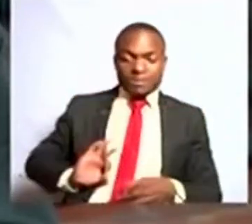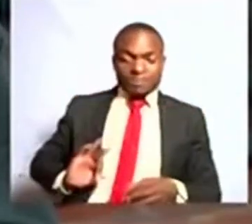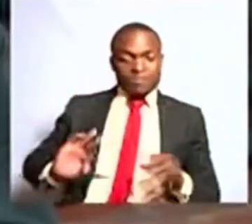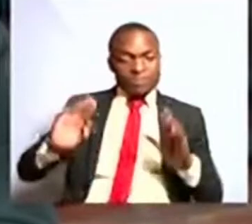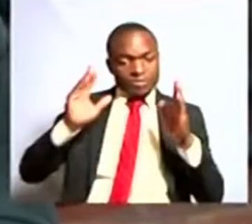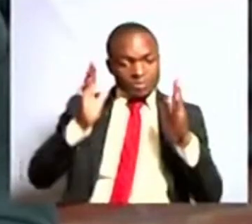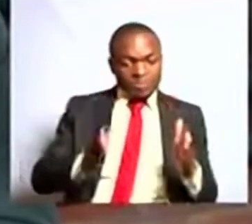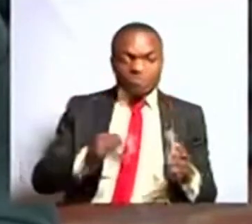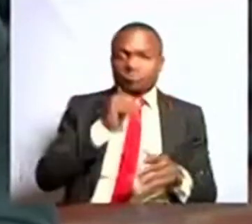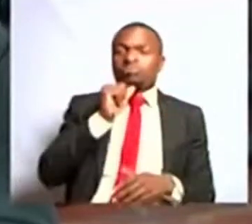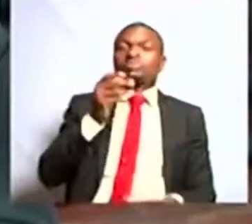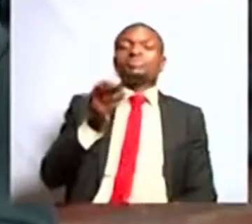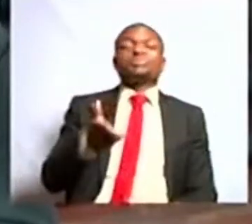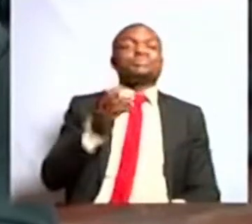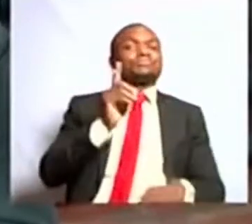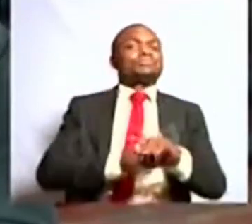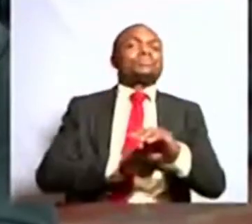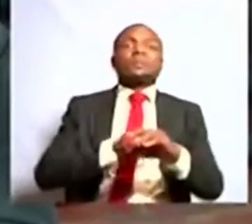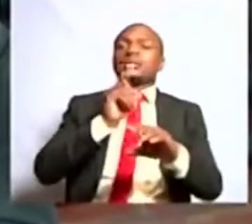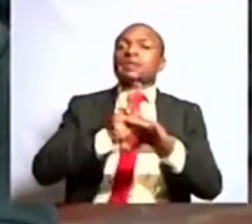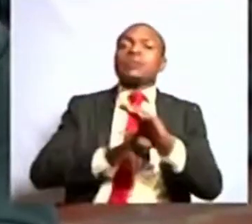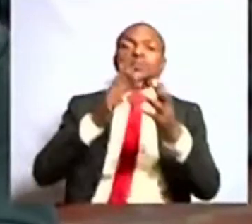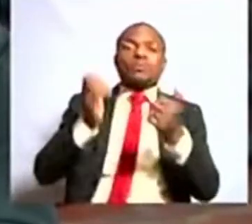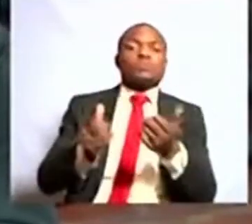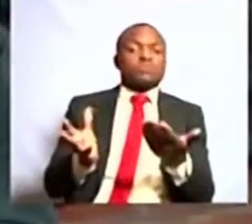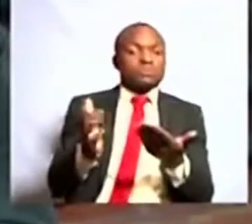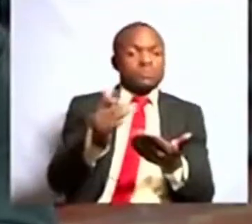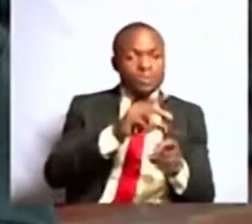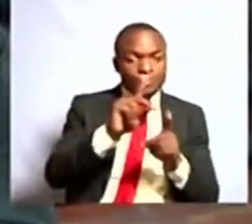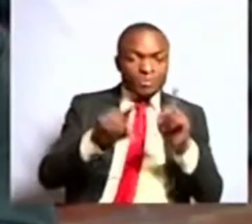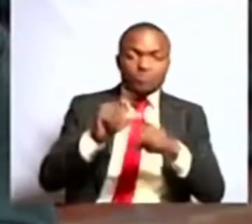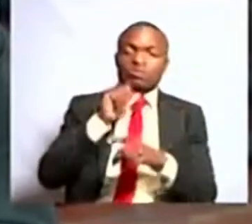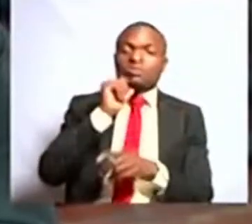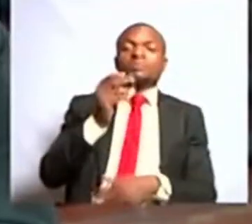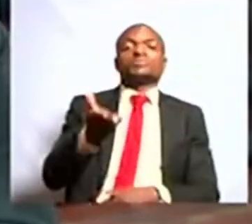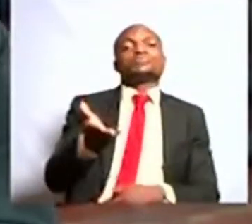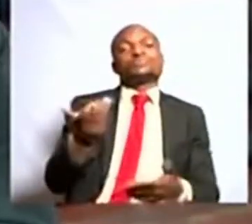that time. The time we wanted to collect them, these people are not available.